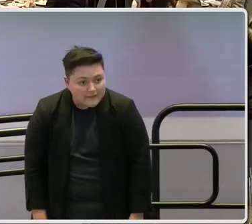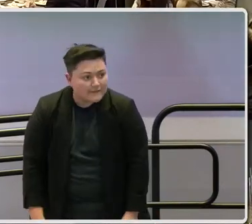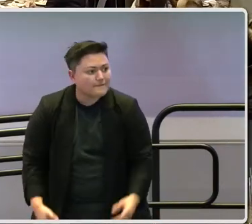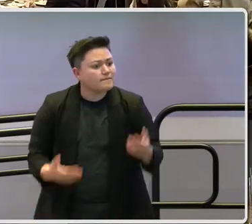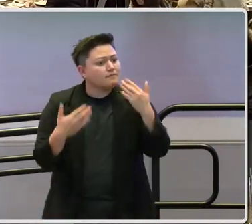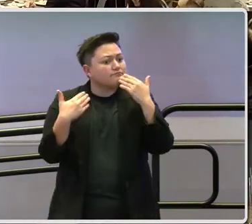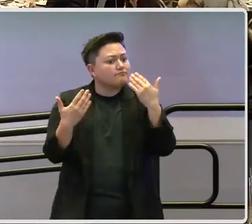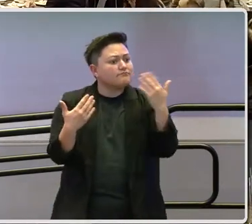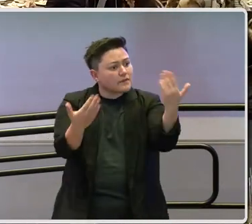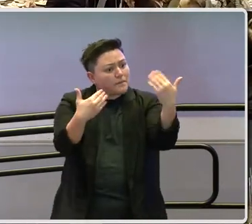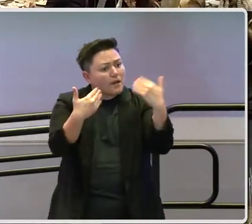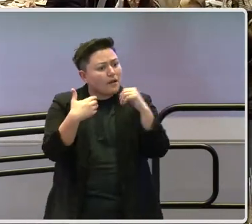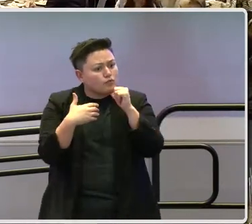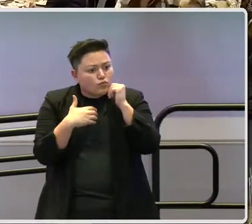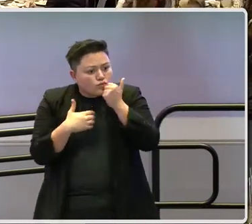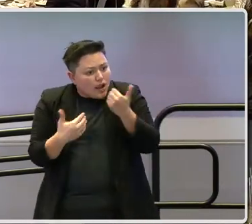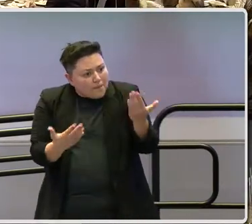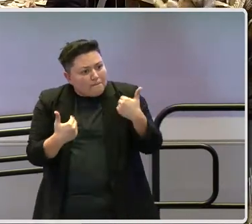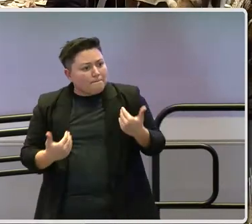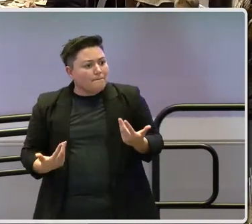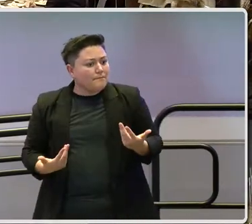Don't be shy.